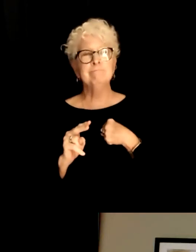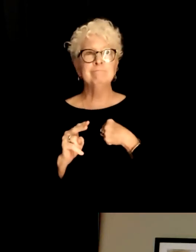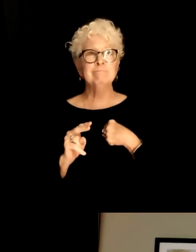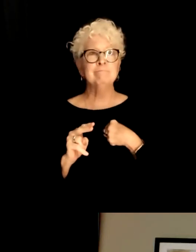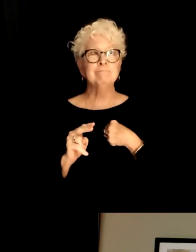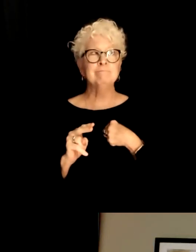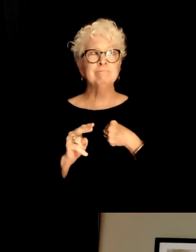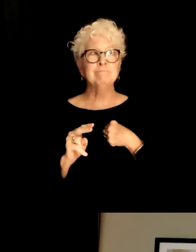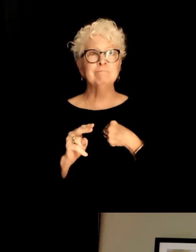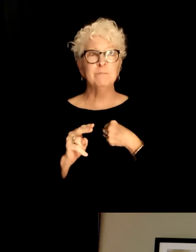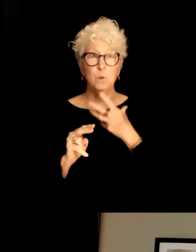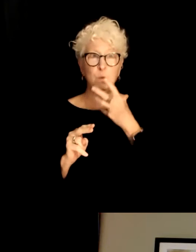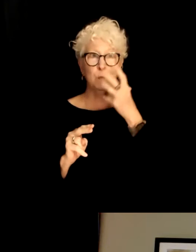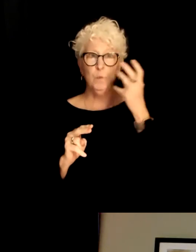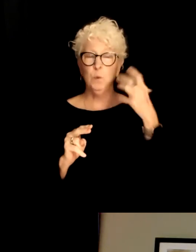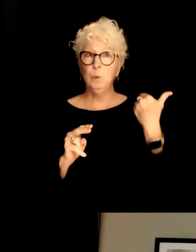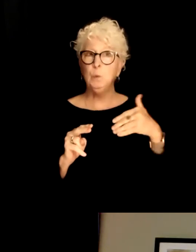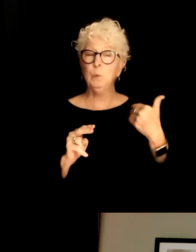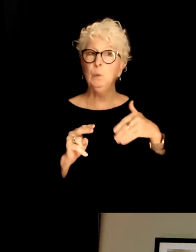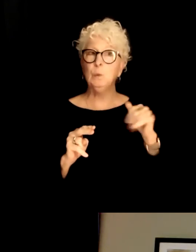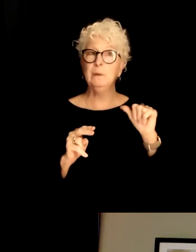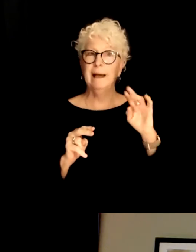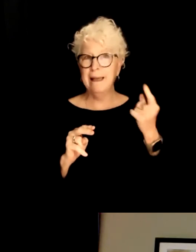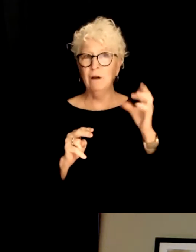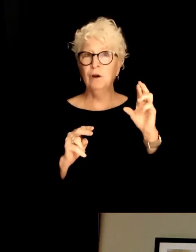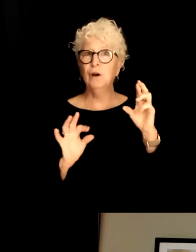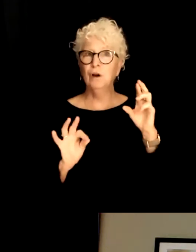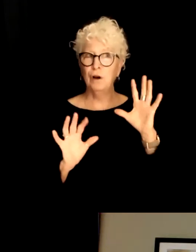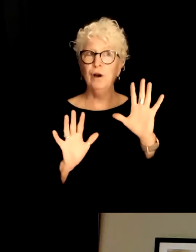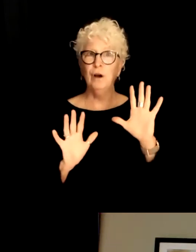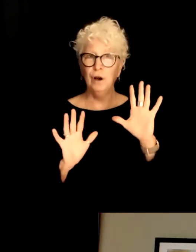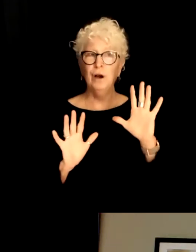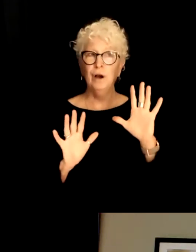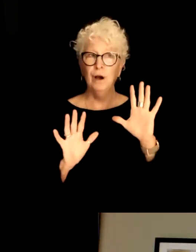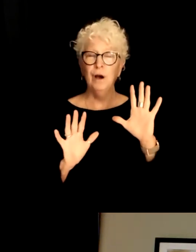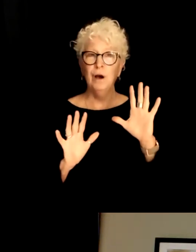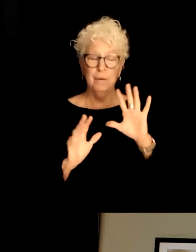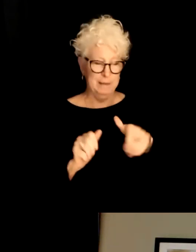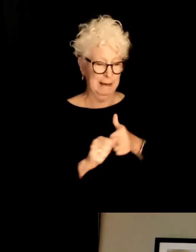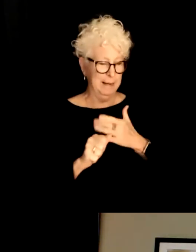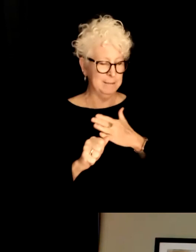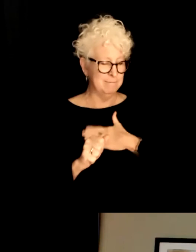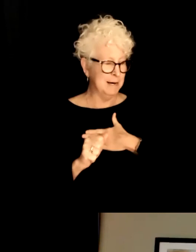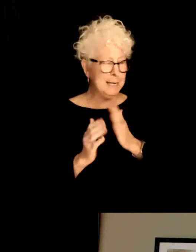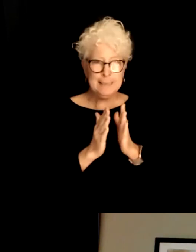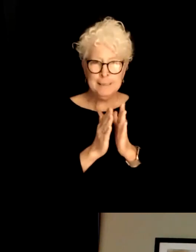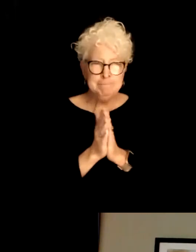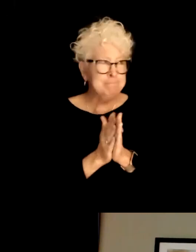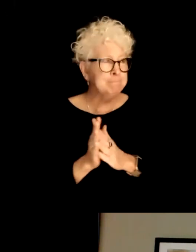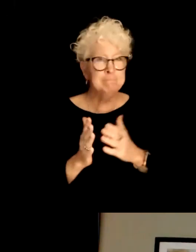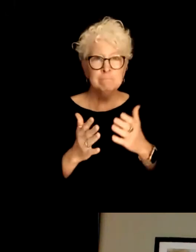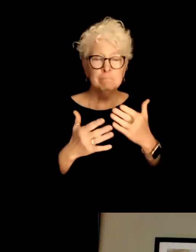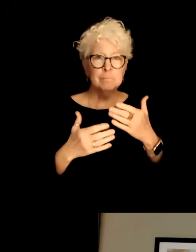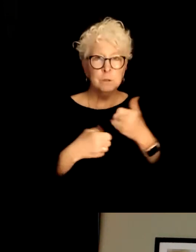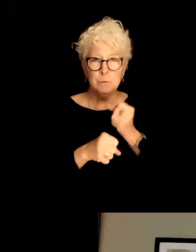anger that is new and different than what was sort of fueling this desire I had the entire time that I was making the